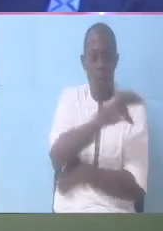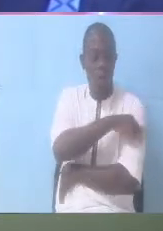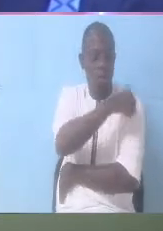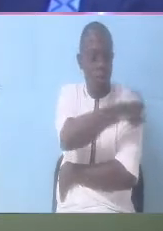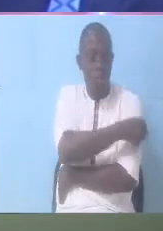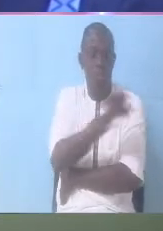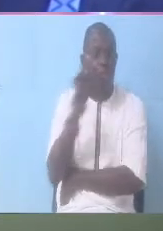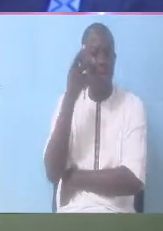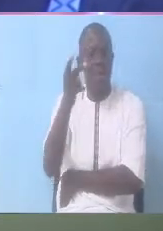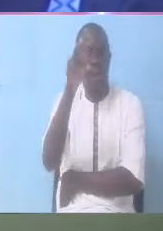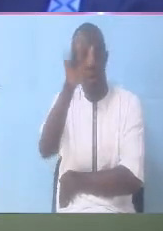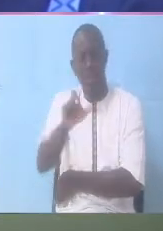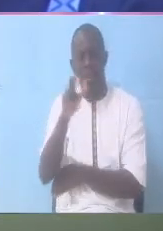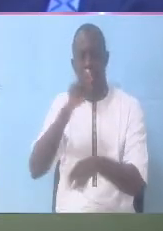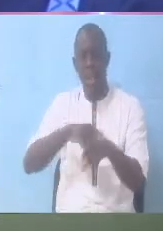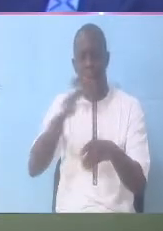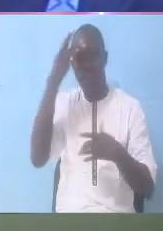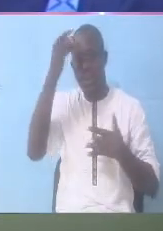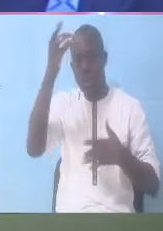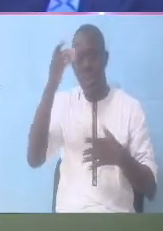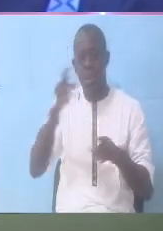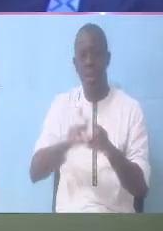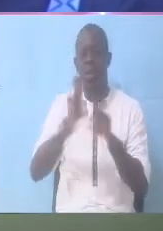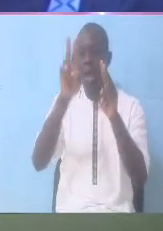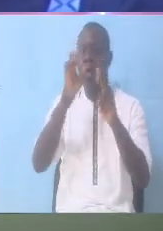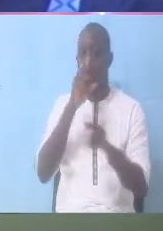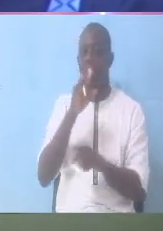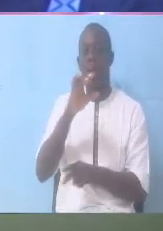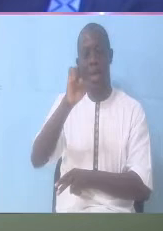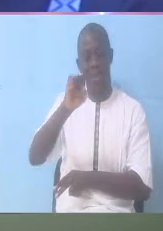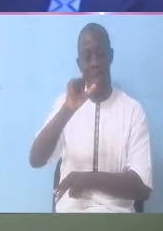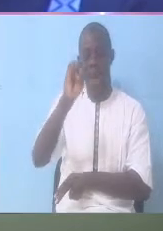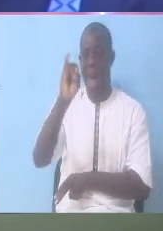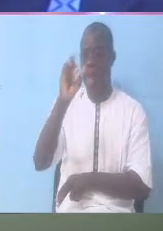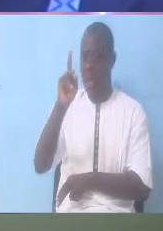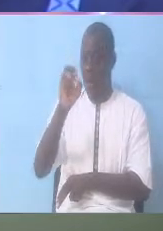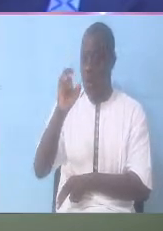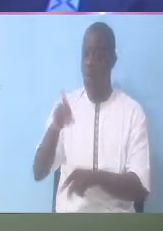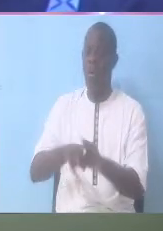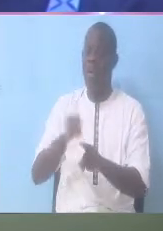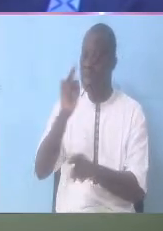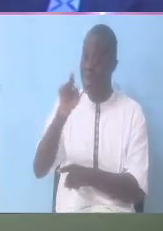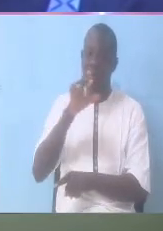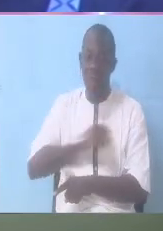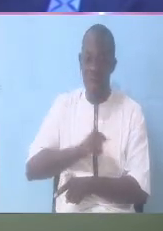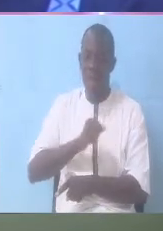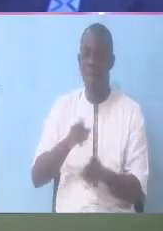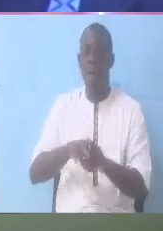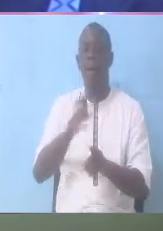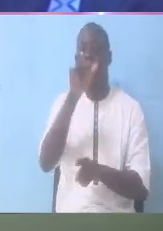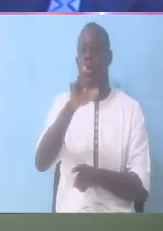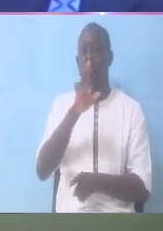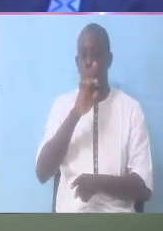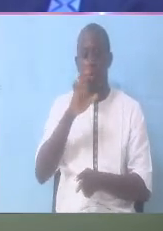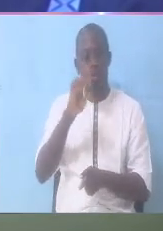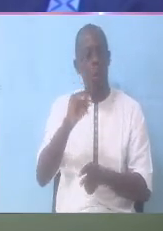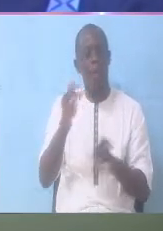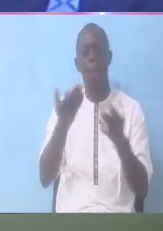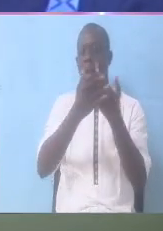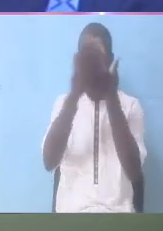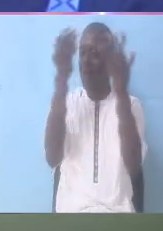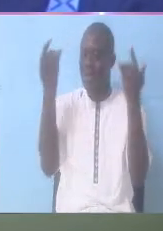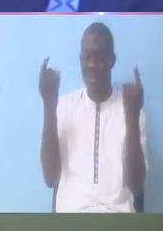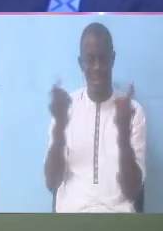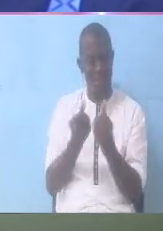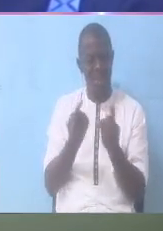kuoto amanke. Jammeh konyanko Saihou. Tumbulu mumole time yalon ko ay kujamal leke men